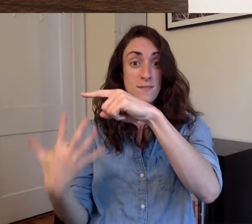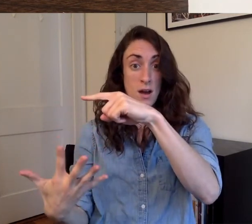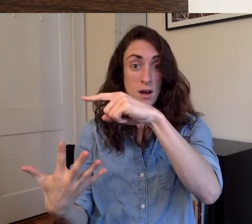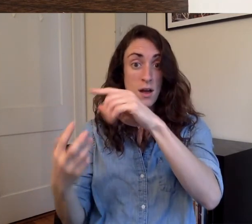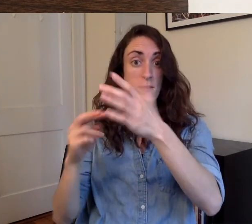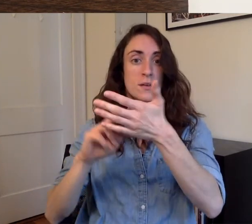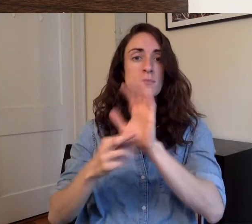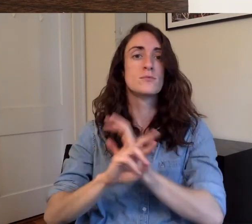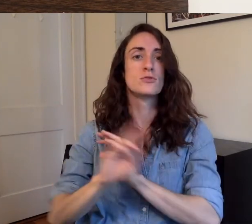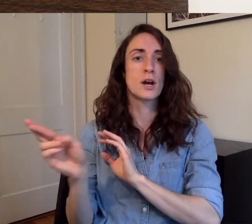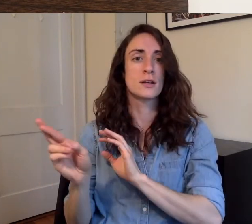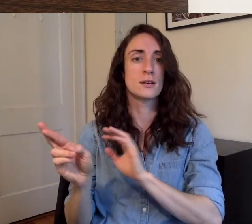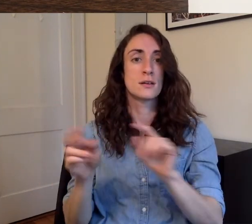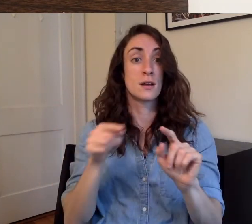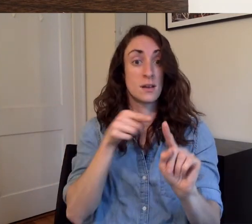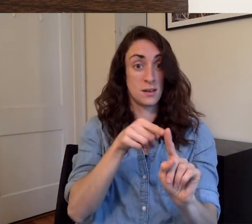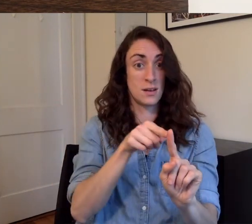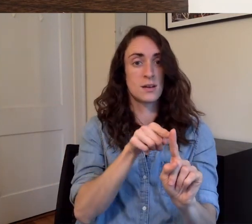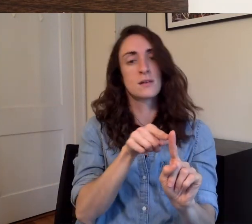there.